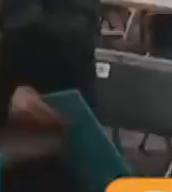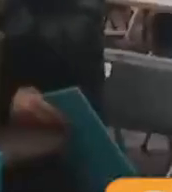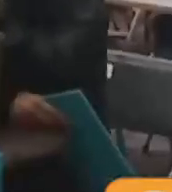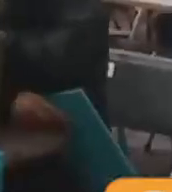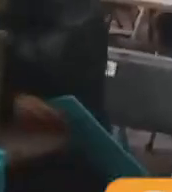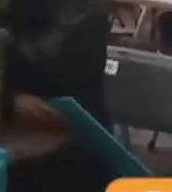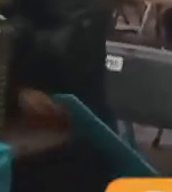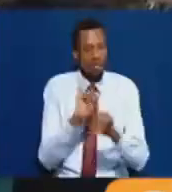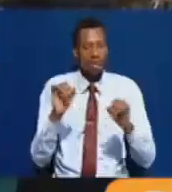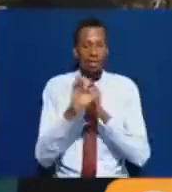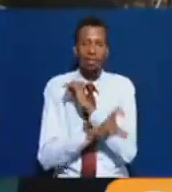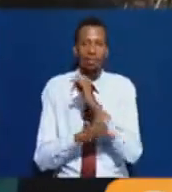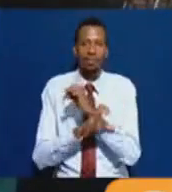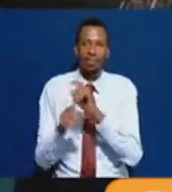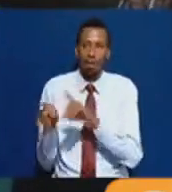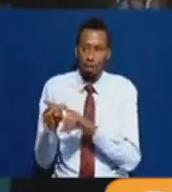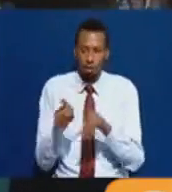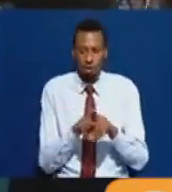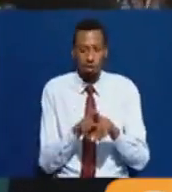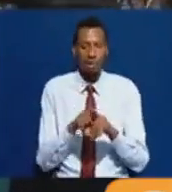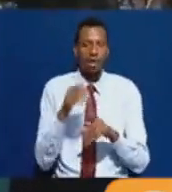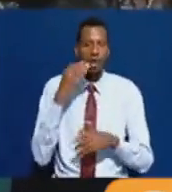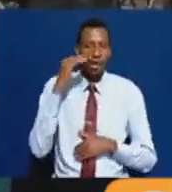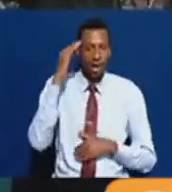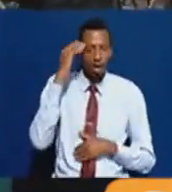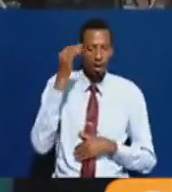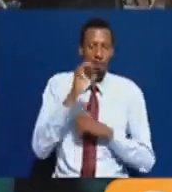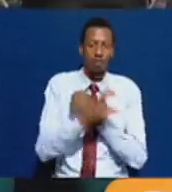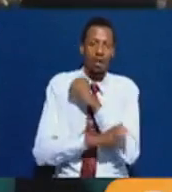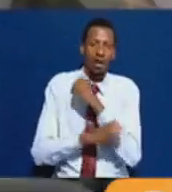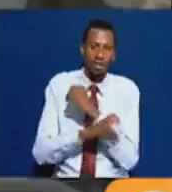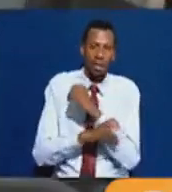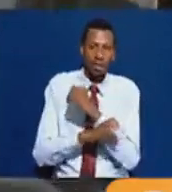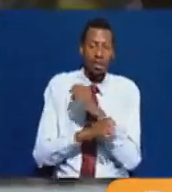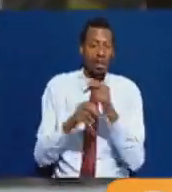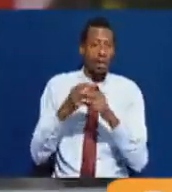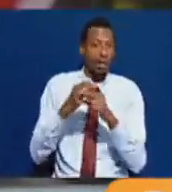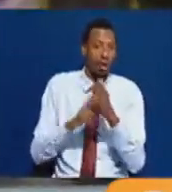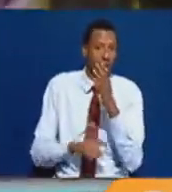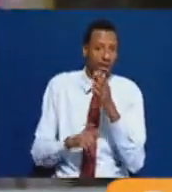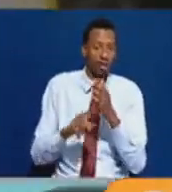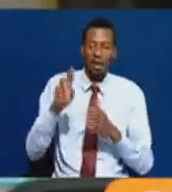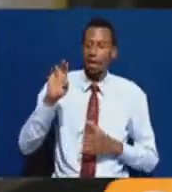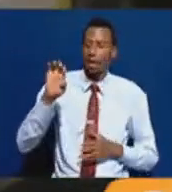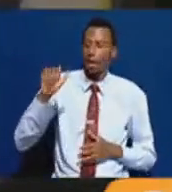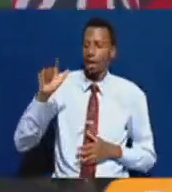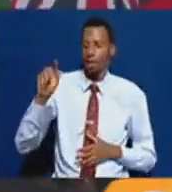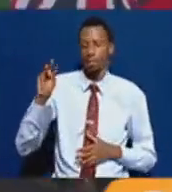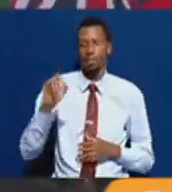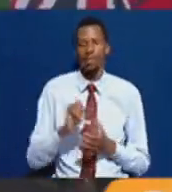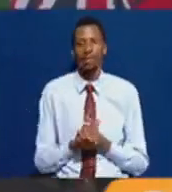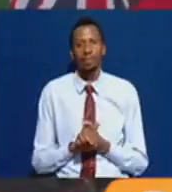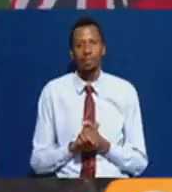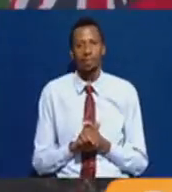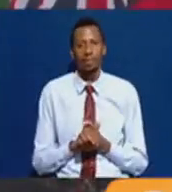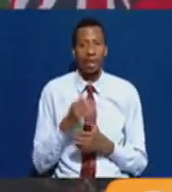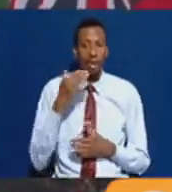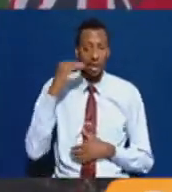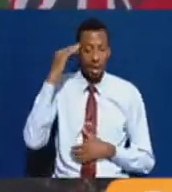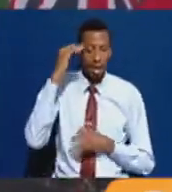and act as head of state for 14 states of the Commonwealth, known as the realms. As head of state, and aside